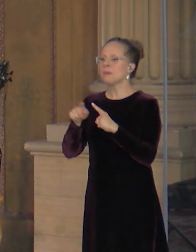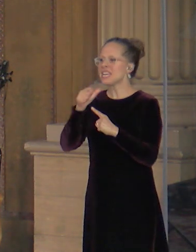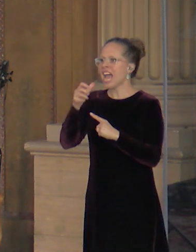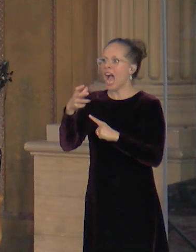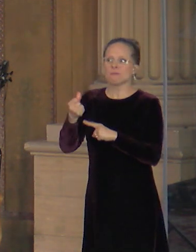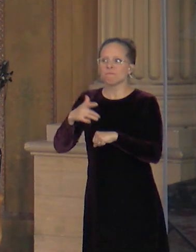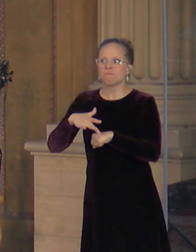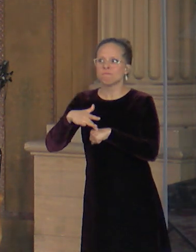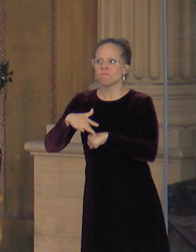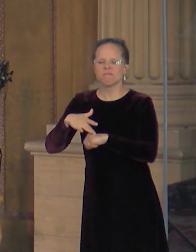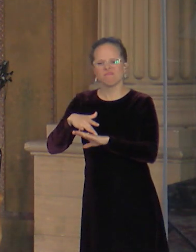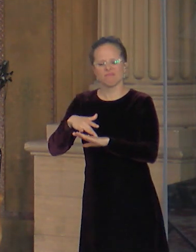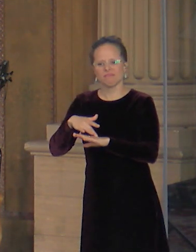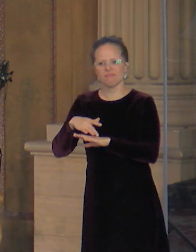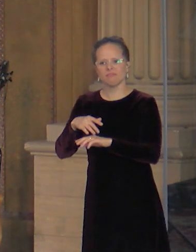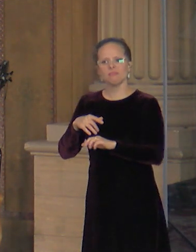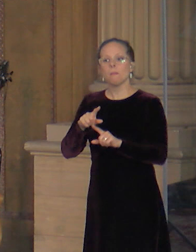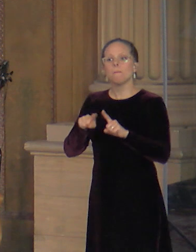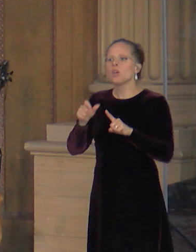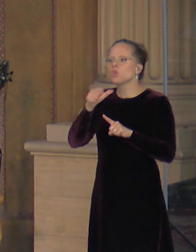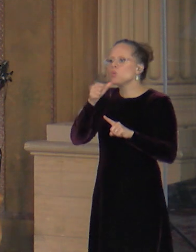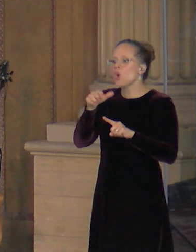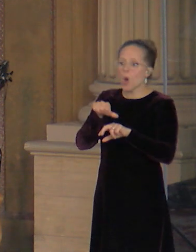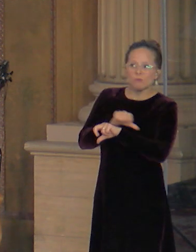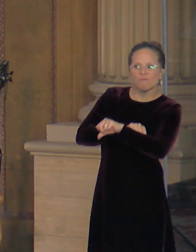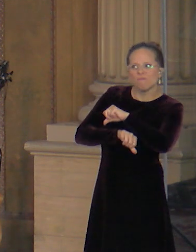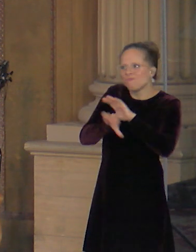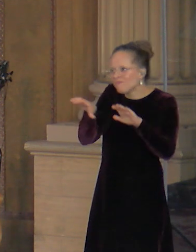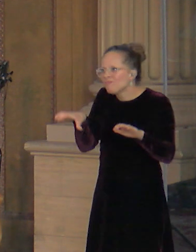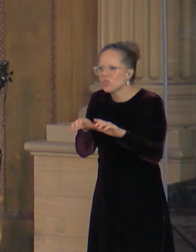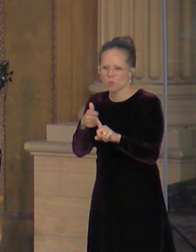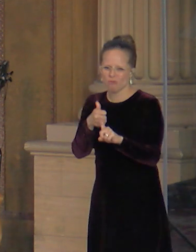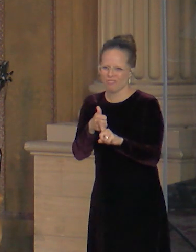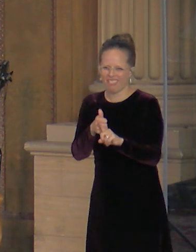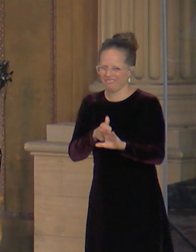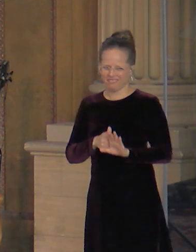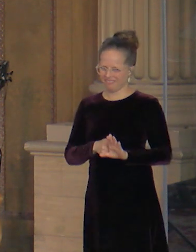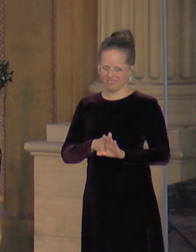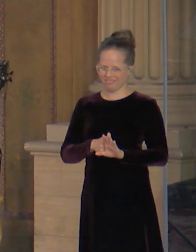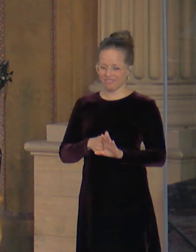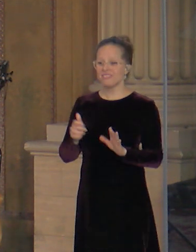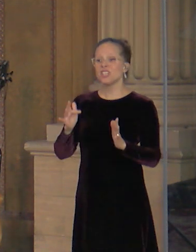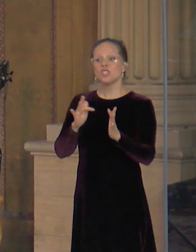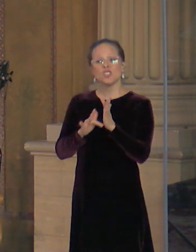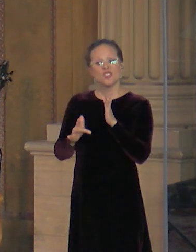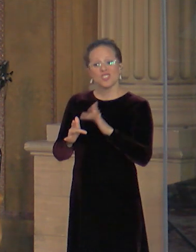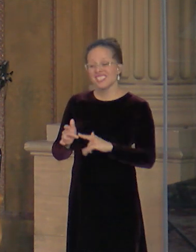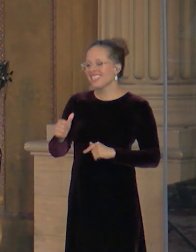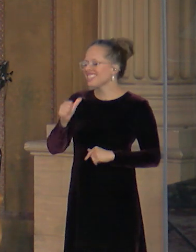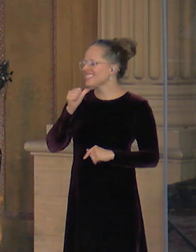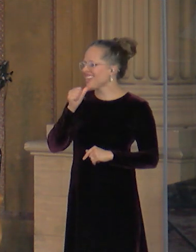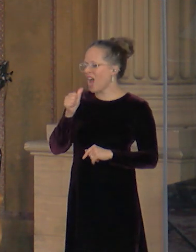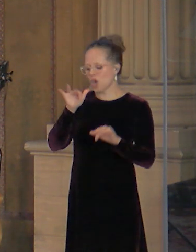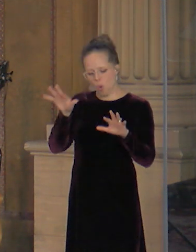you don't take shortcuts to get there and Jesus isn't going to take a shortcut to power